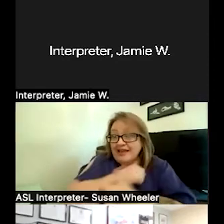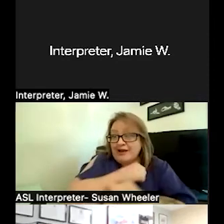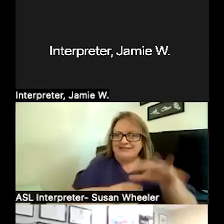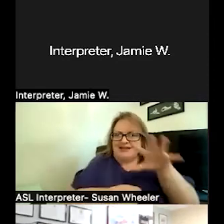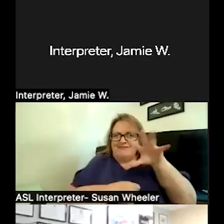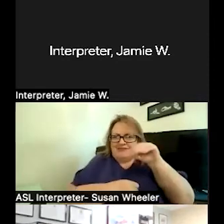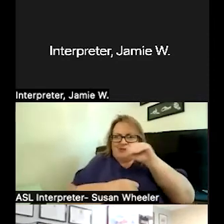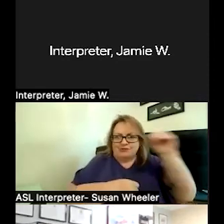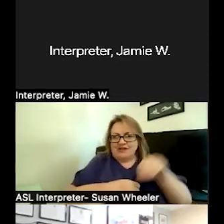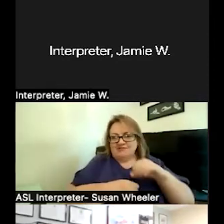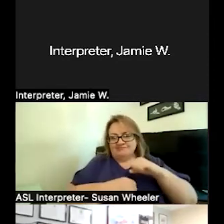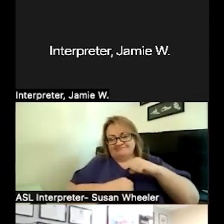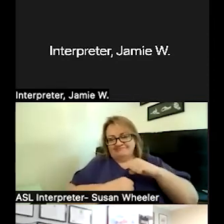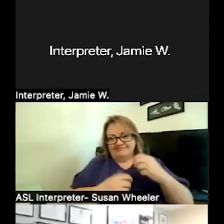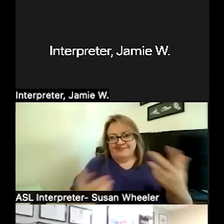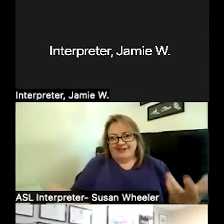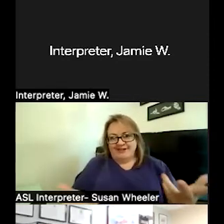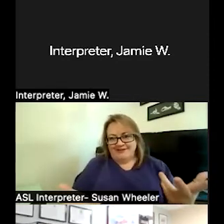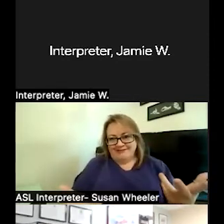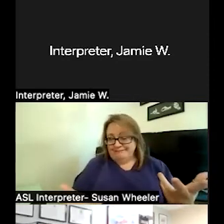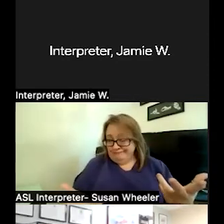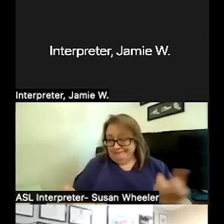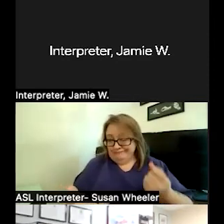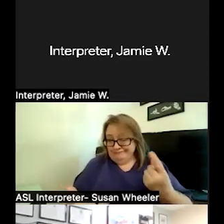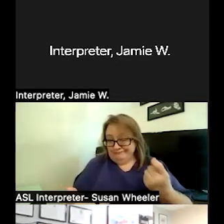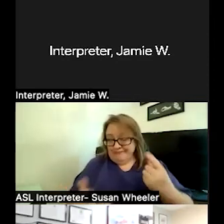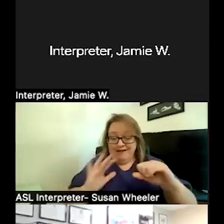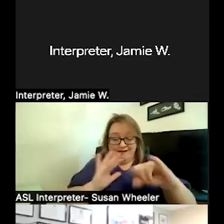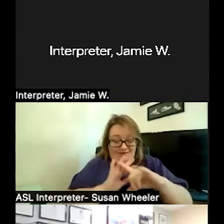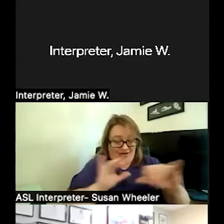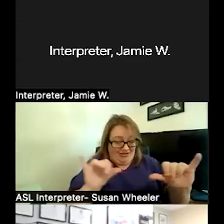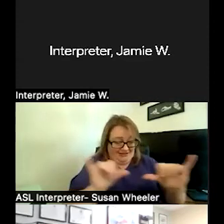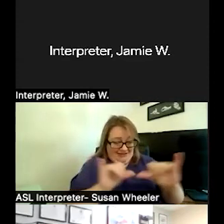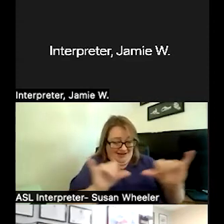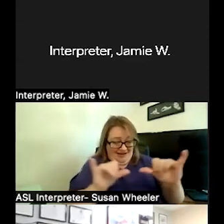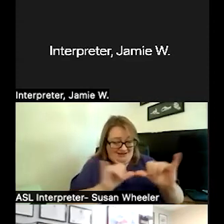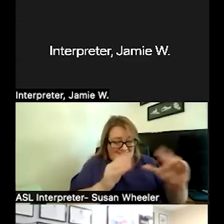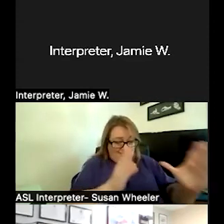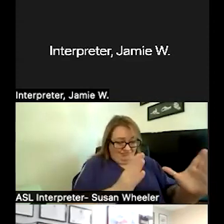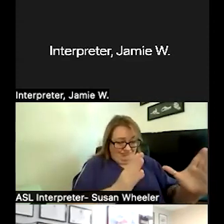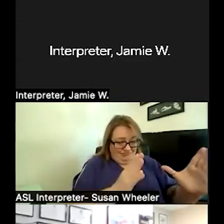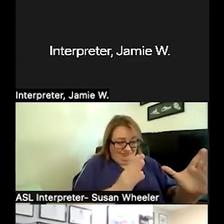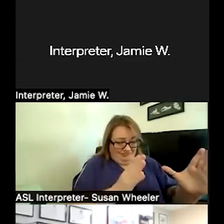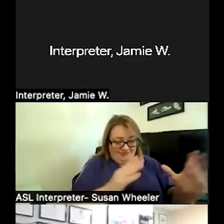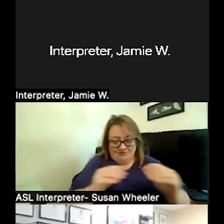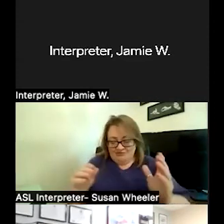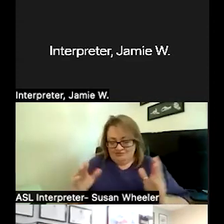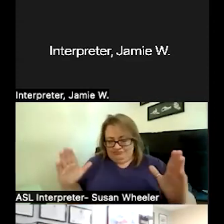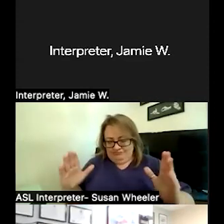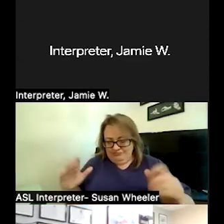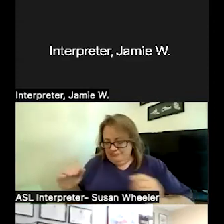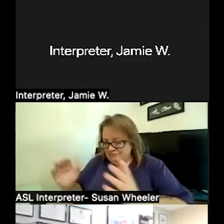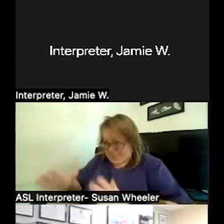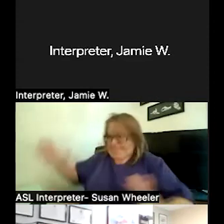50%. So again, identifying the size of the racial and ethnic groups is very, very important for planning